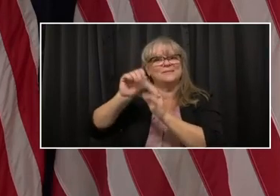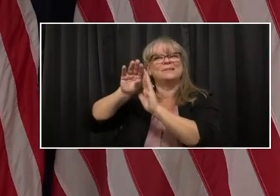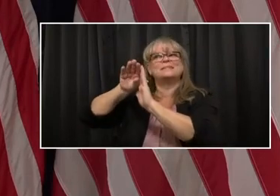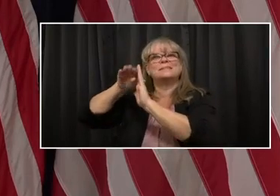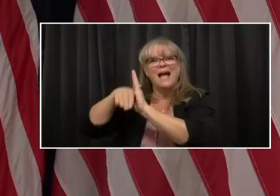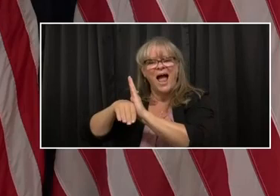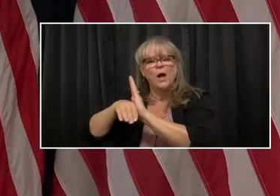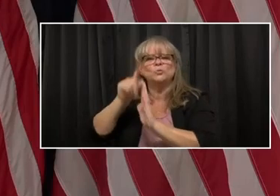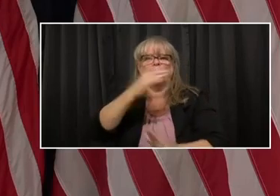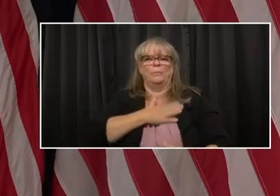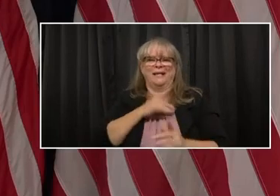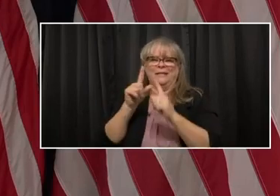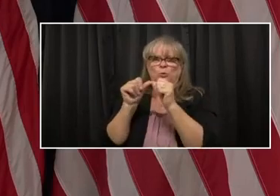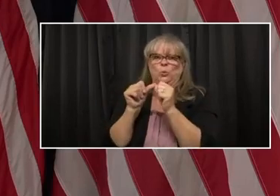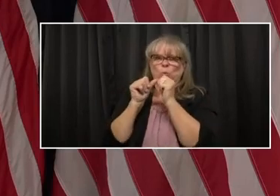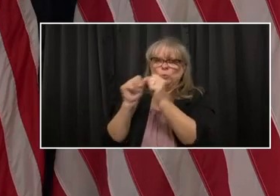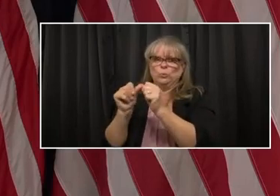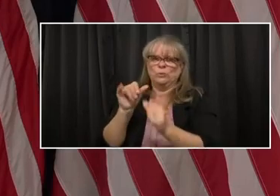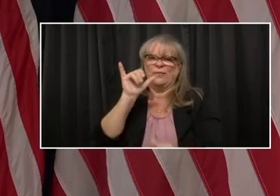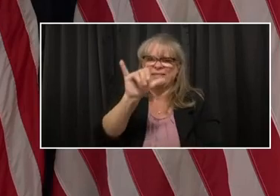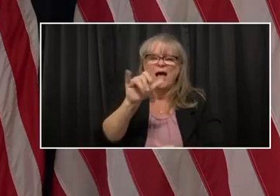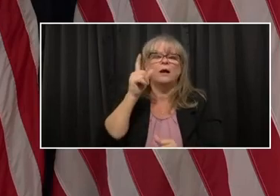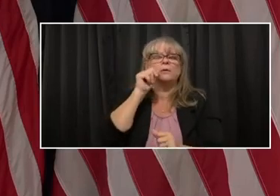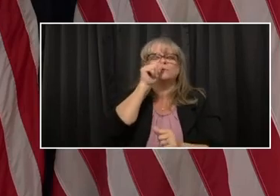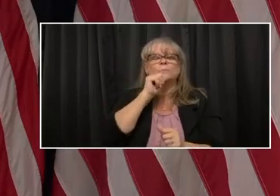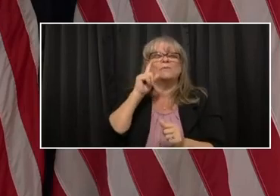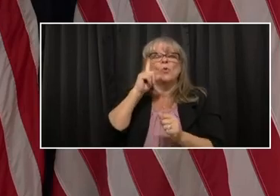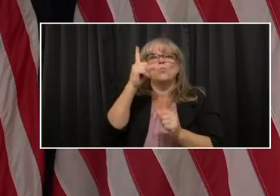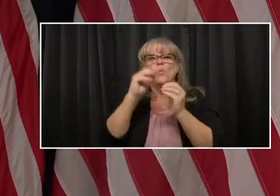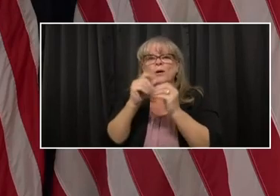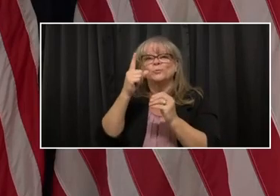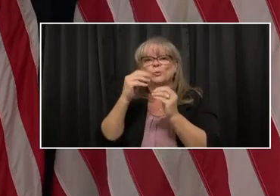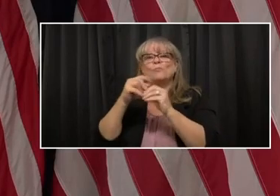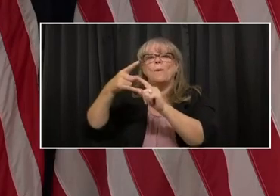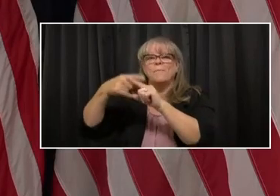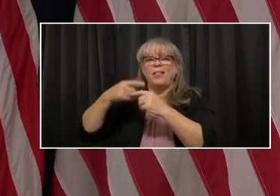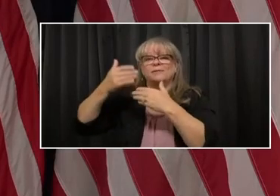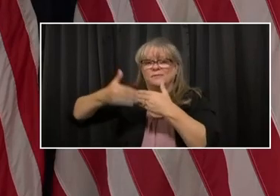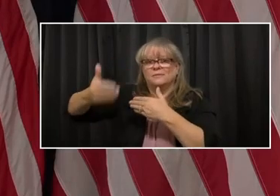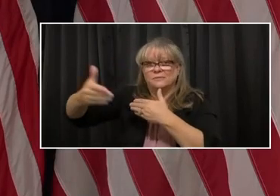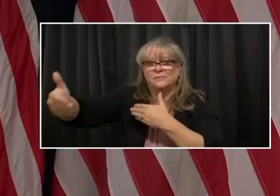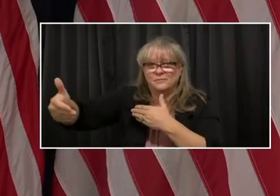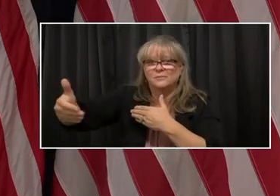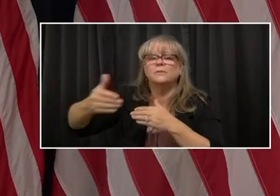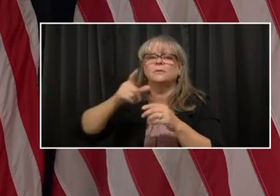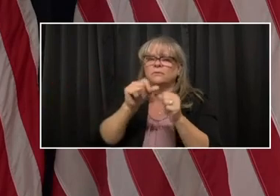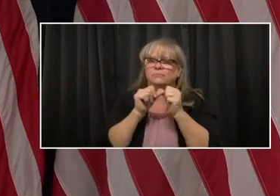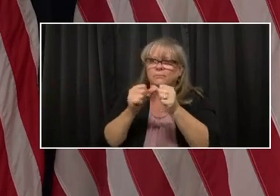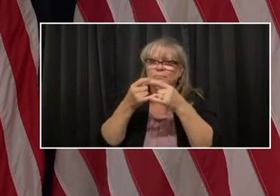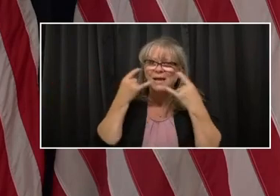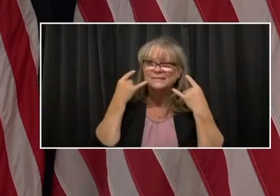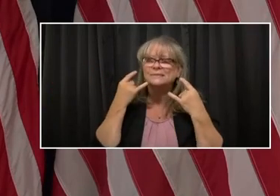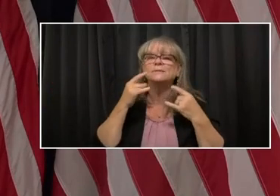the better data we have, we always inform our decisions around bars and late night events. It's always informed by the